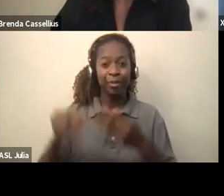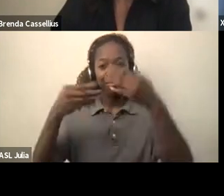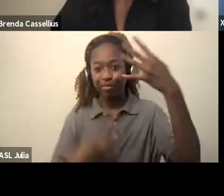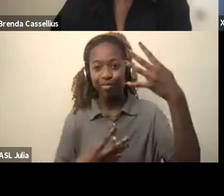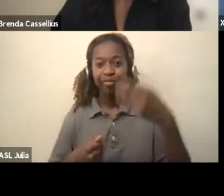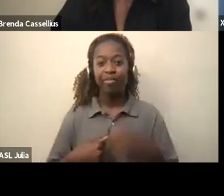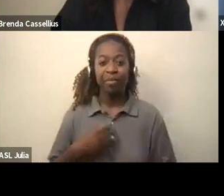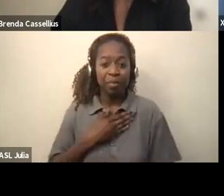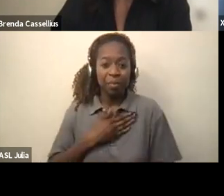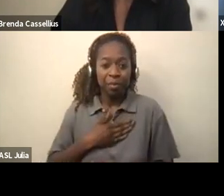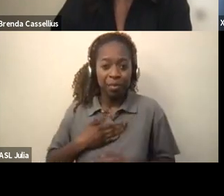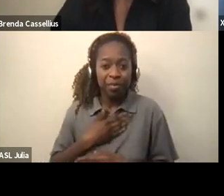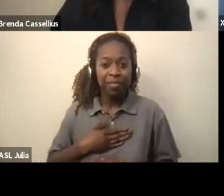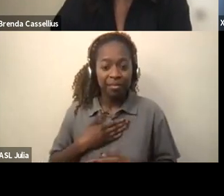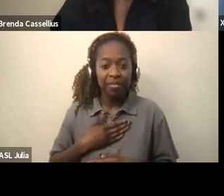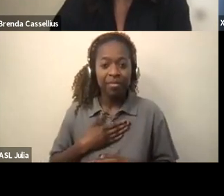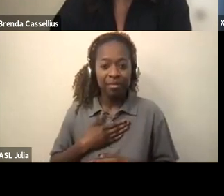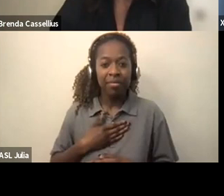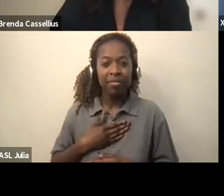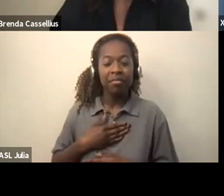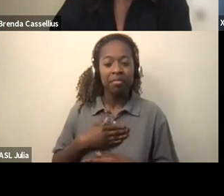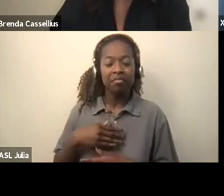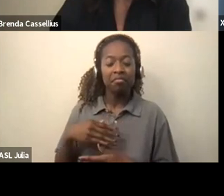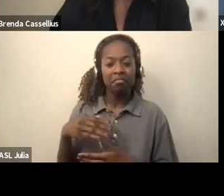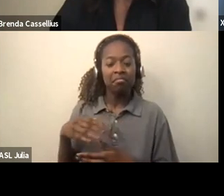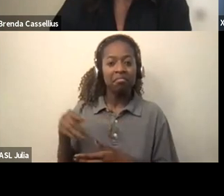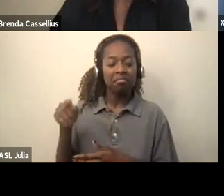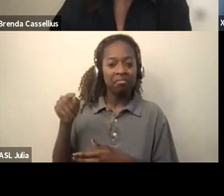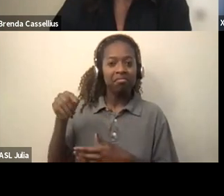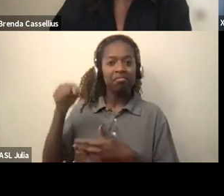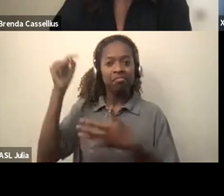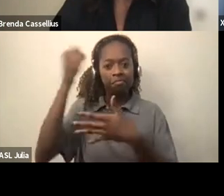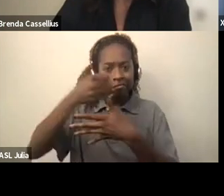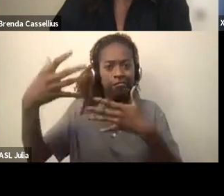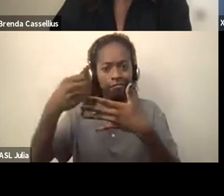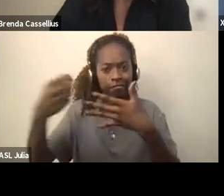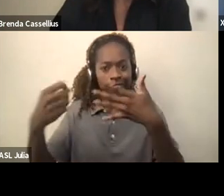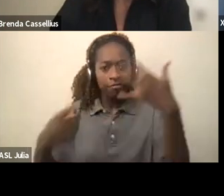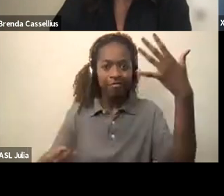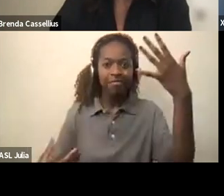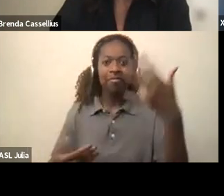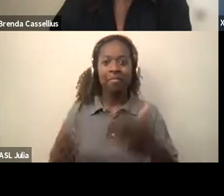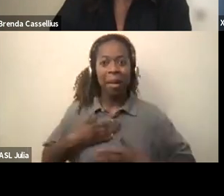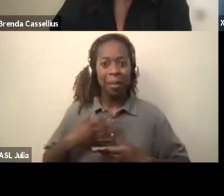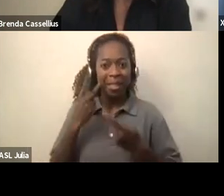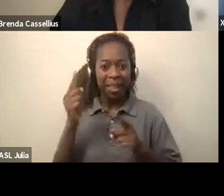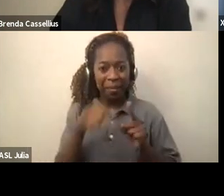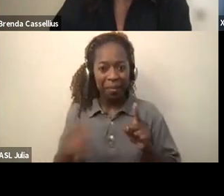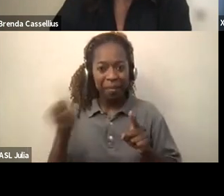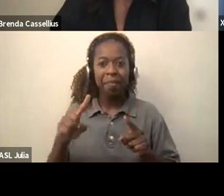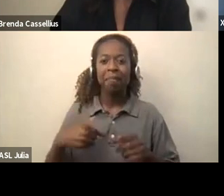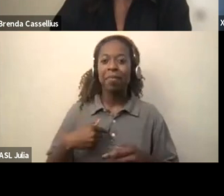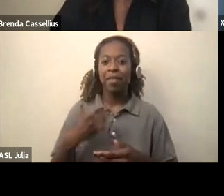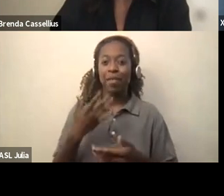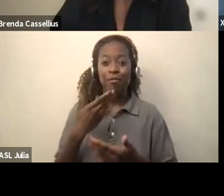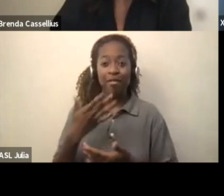booker mr booker for going through um each of them and glad to see them on and and i wish them well i look forward to